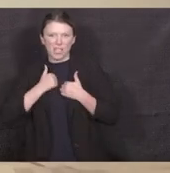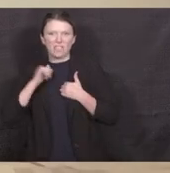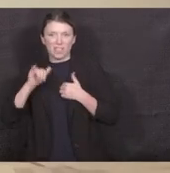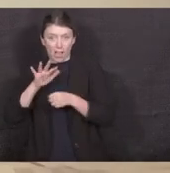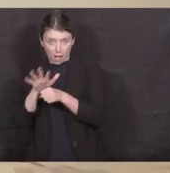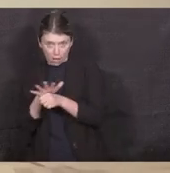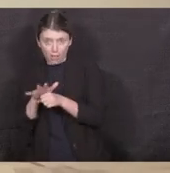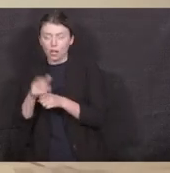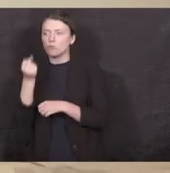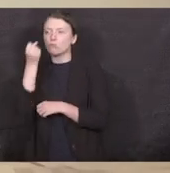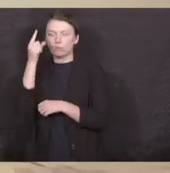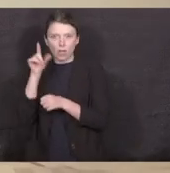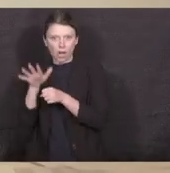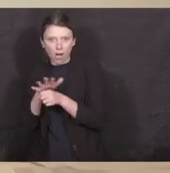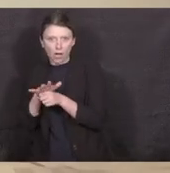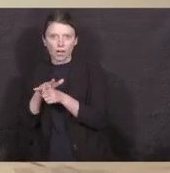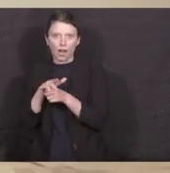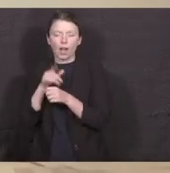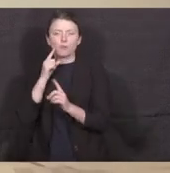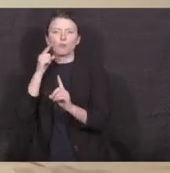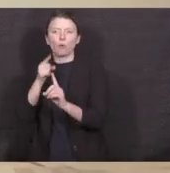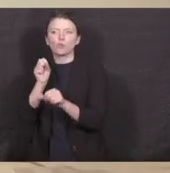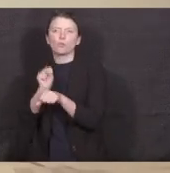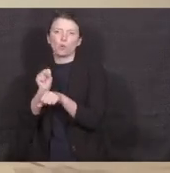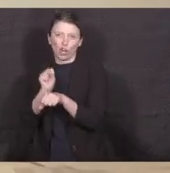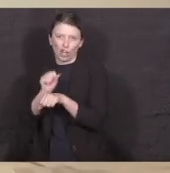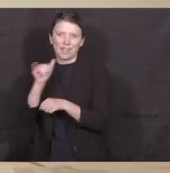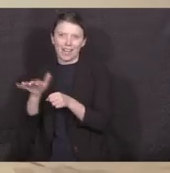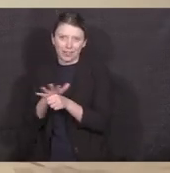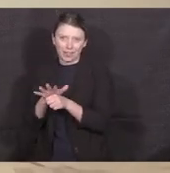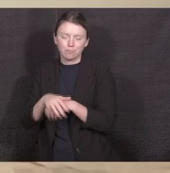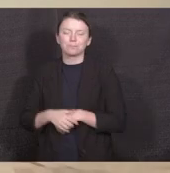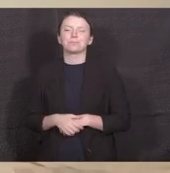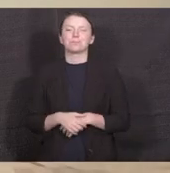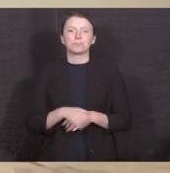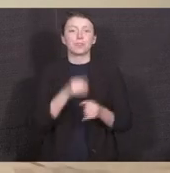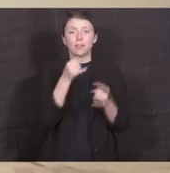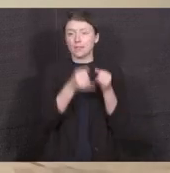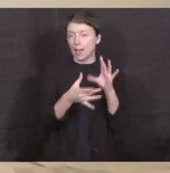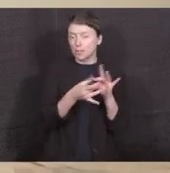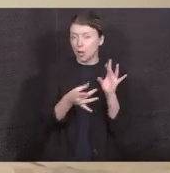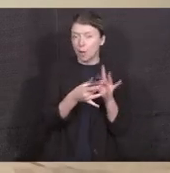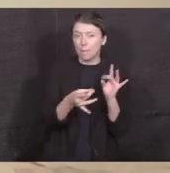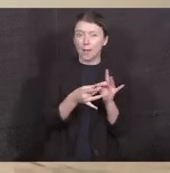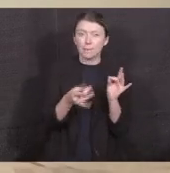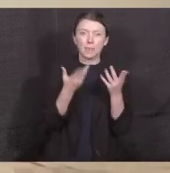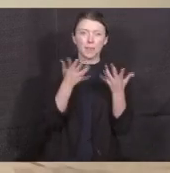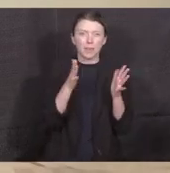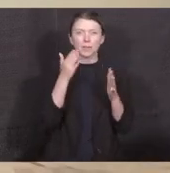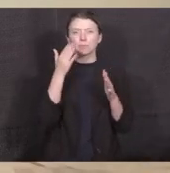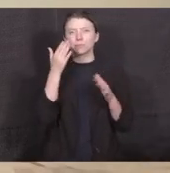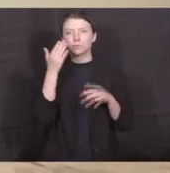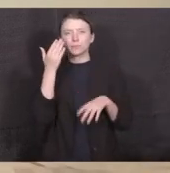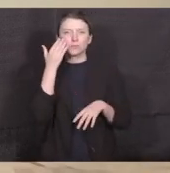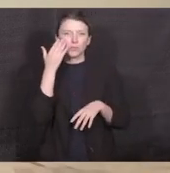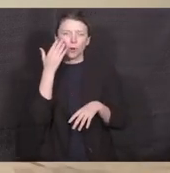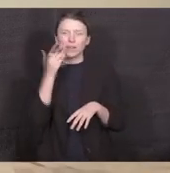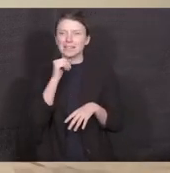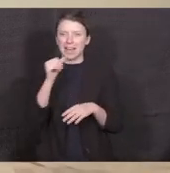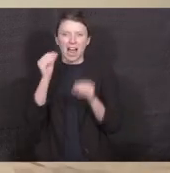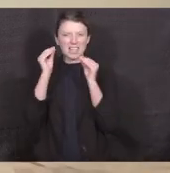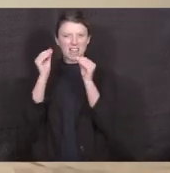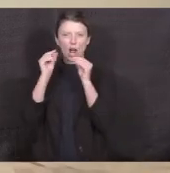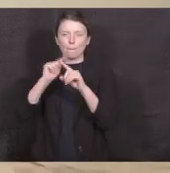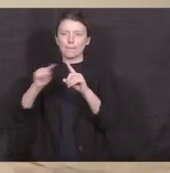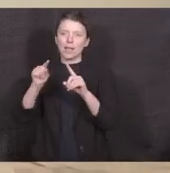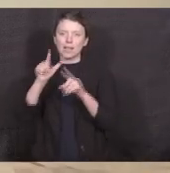and you're trying to do some work in that area. And then the last thing I would say, and this is counterintuitive, and it's not really taught, but it's lean